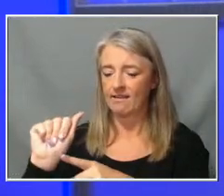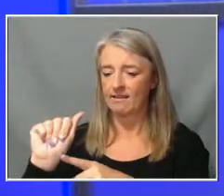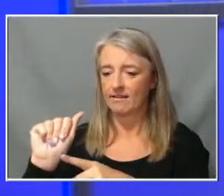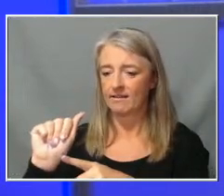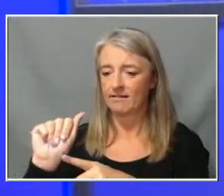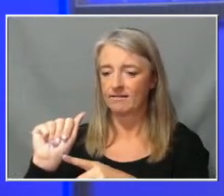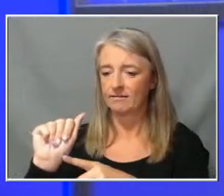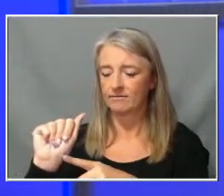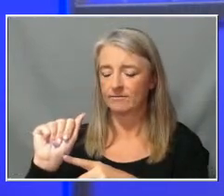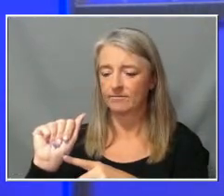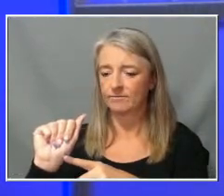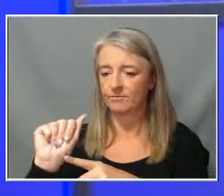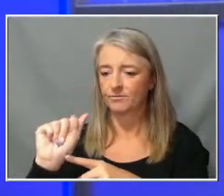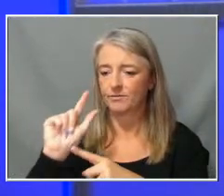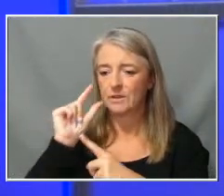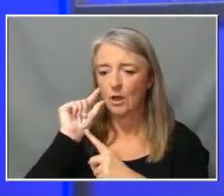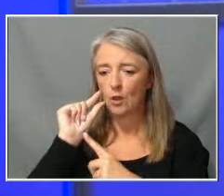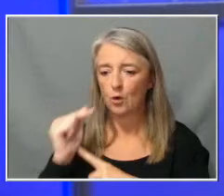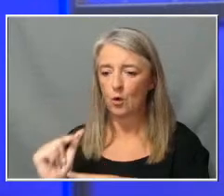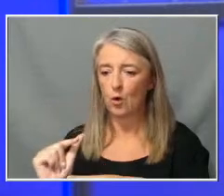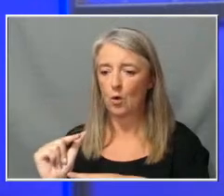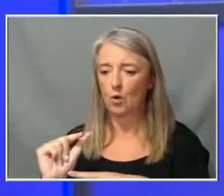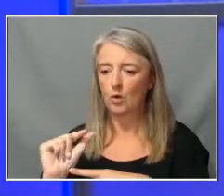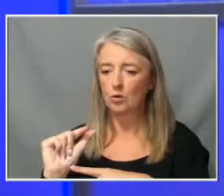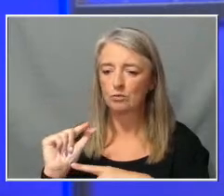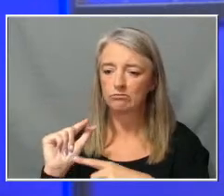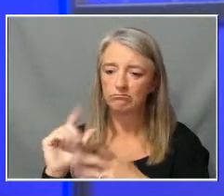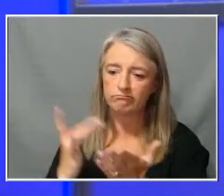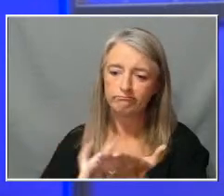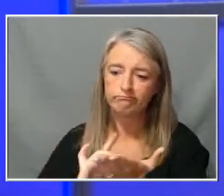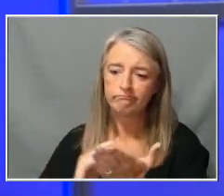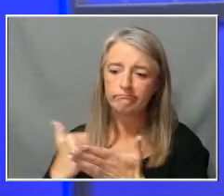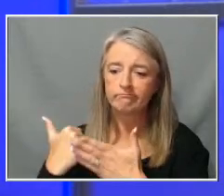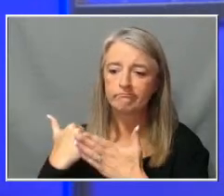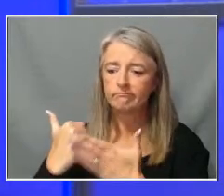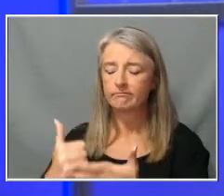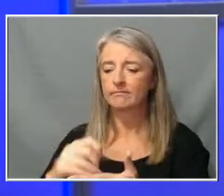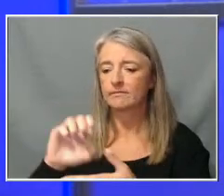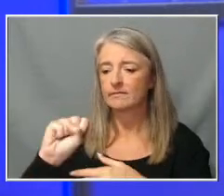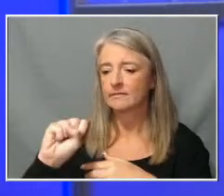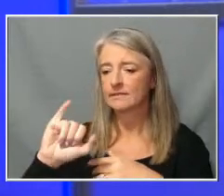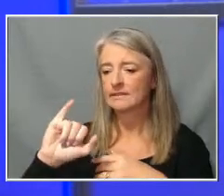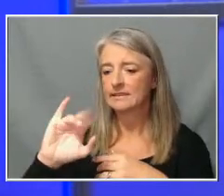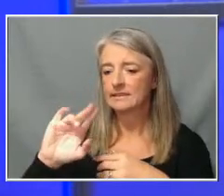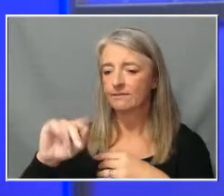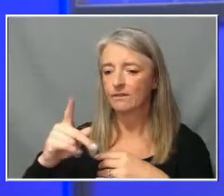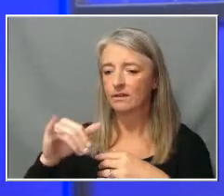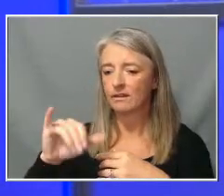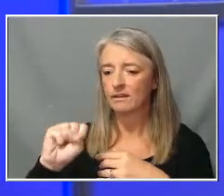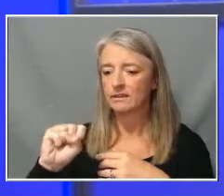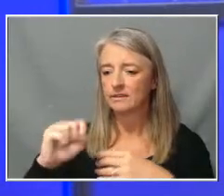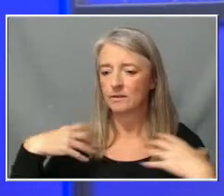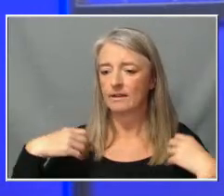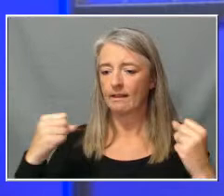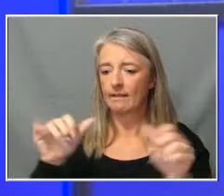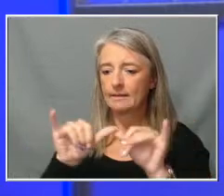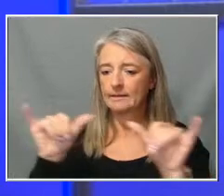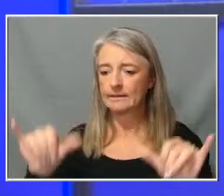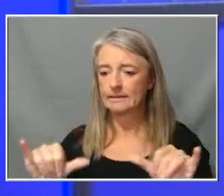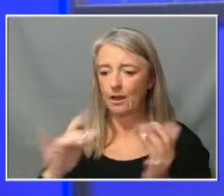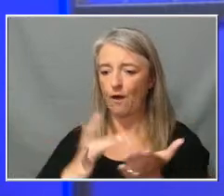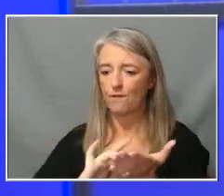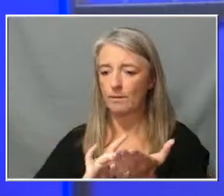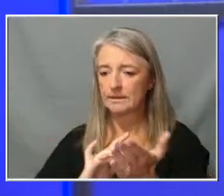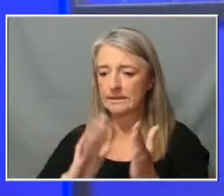the gold standard for treating syphilis. We are aware of this at the health system, and luckily with the health system, our pharmacists and